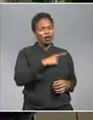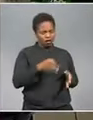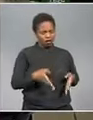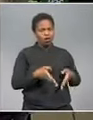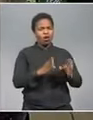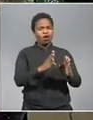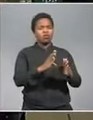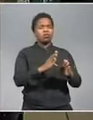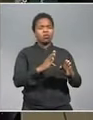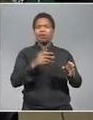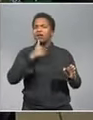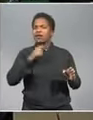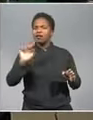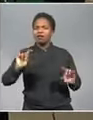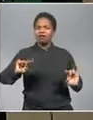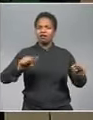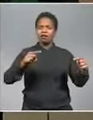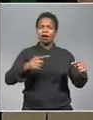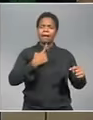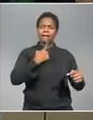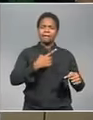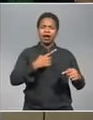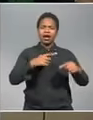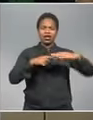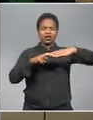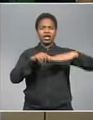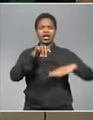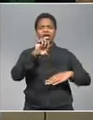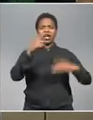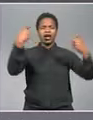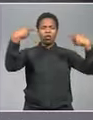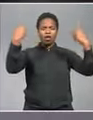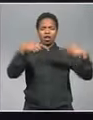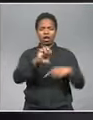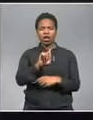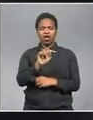the finance minister are on opposite sides of the e-tolls divide.